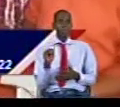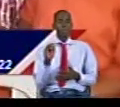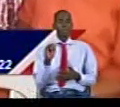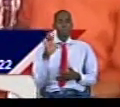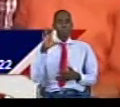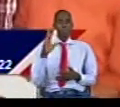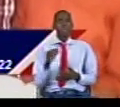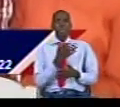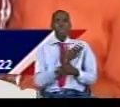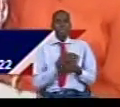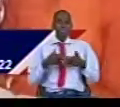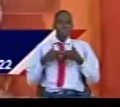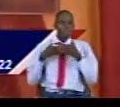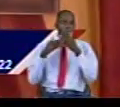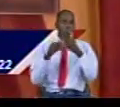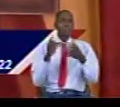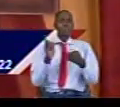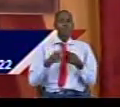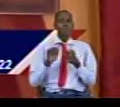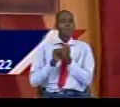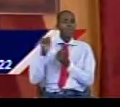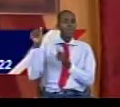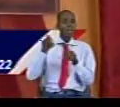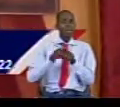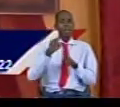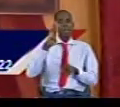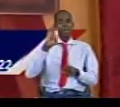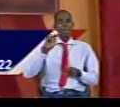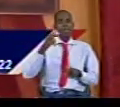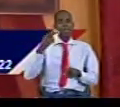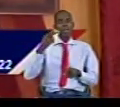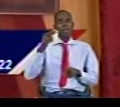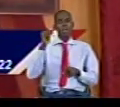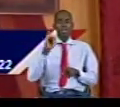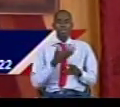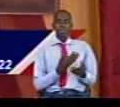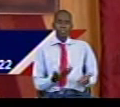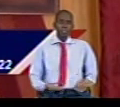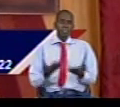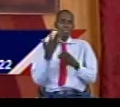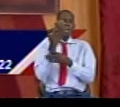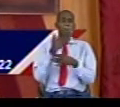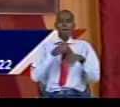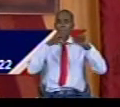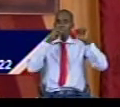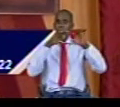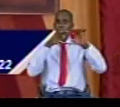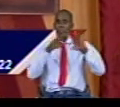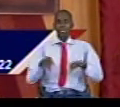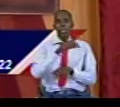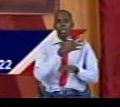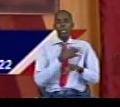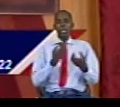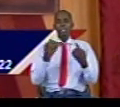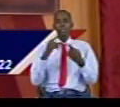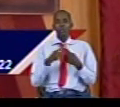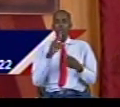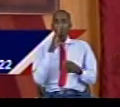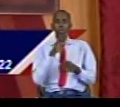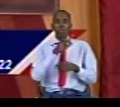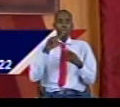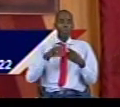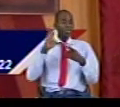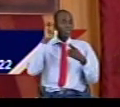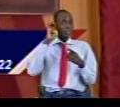to Bethany. And he lifted up his hands and blessed them. Look at this. And it came to pass while he blessed